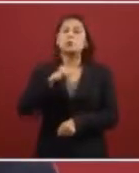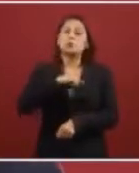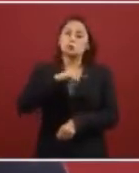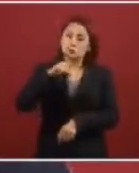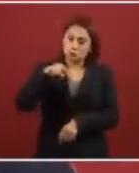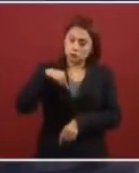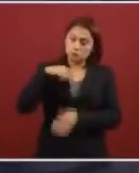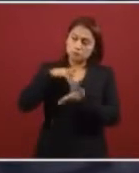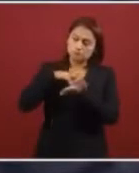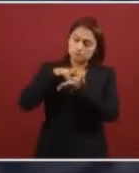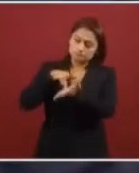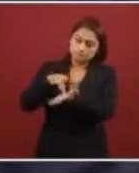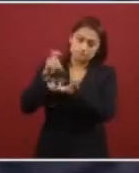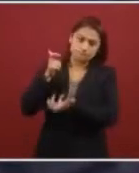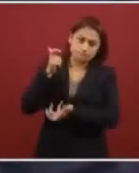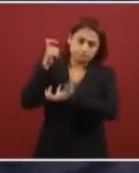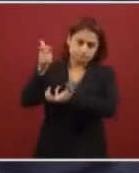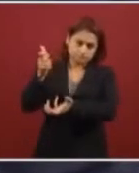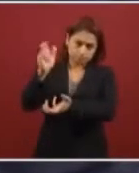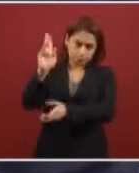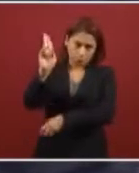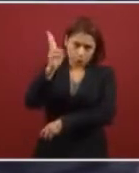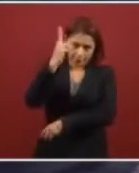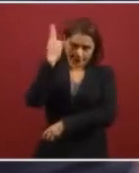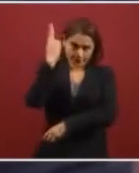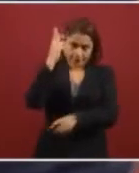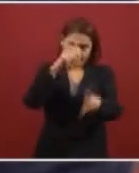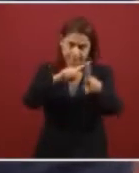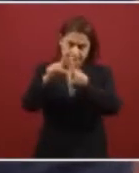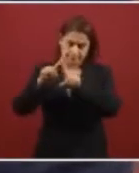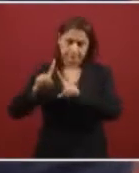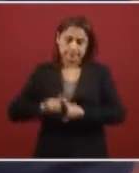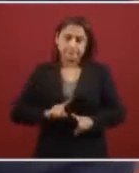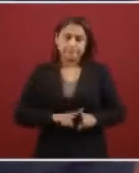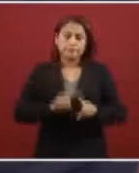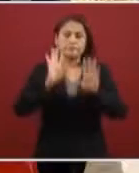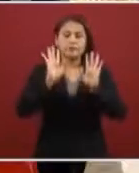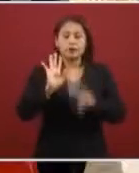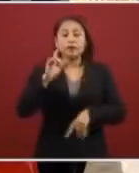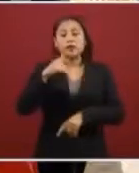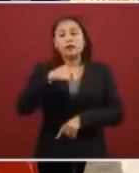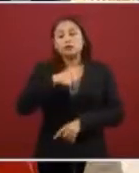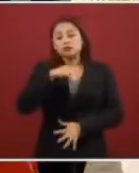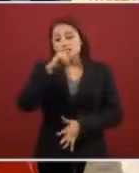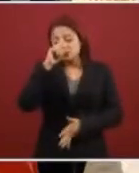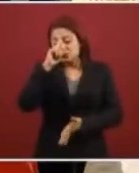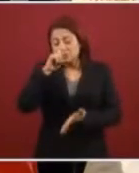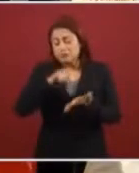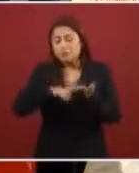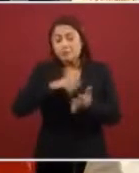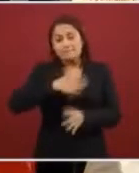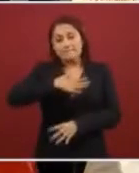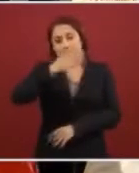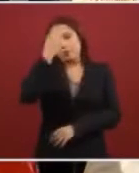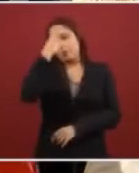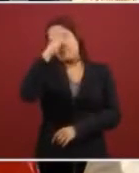to the university. Y creo que sería muy conveniente. And I think it would be very convenient